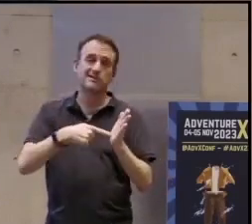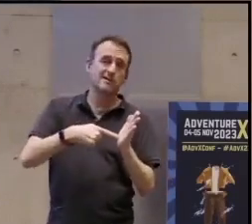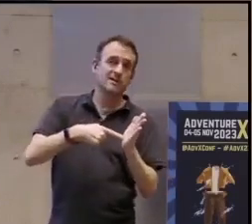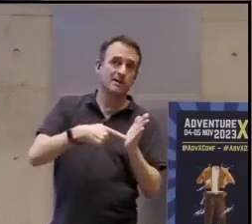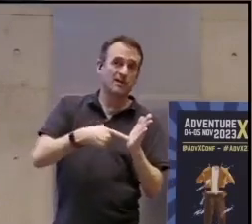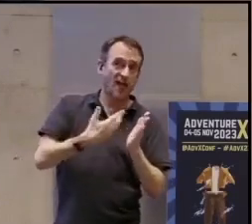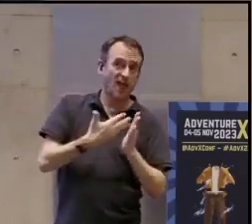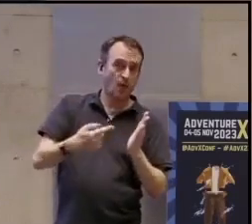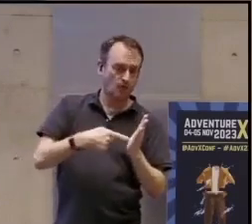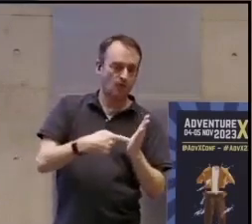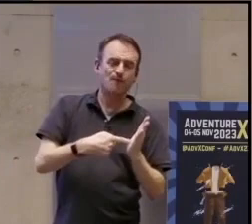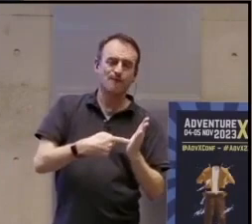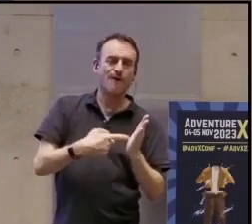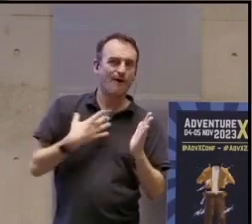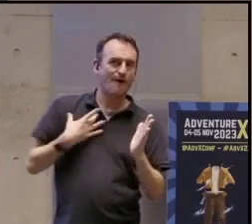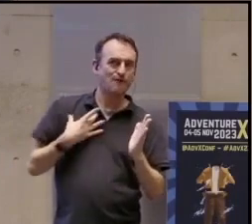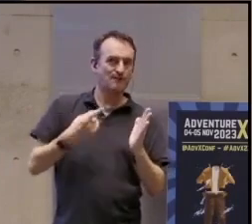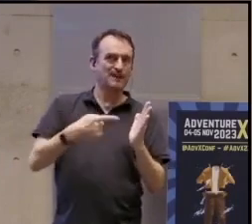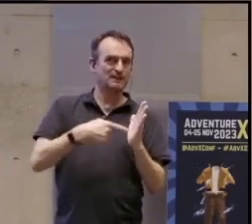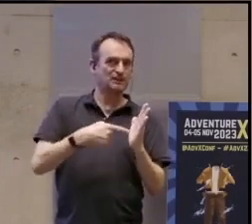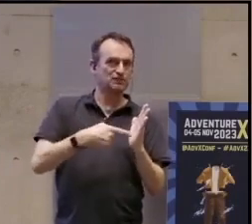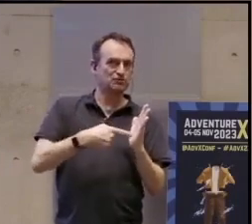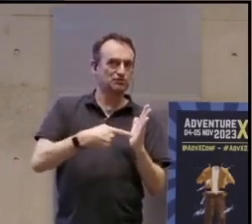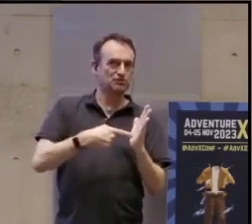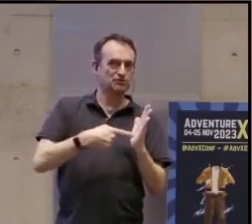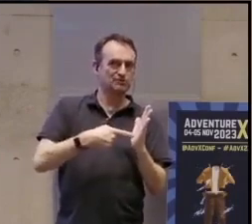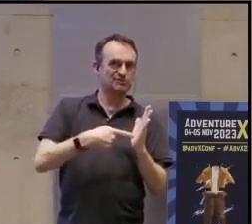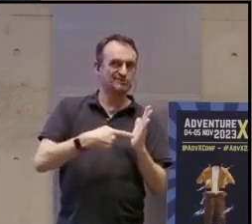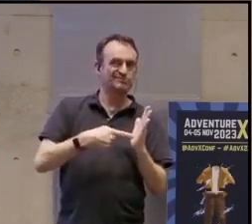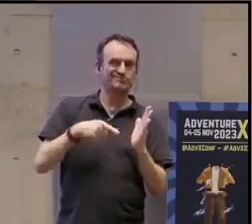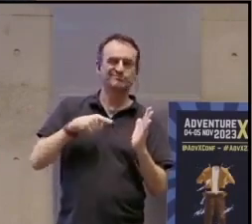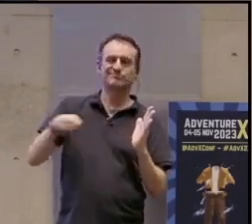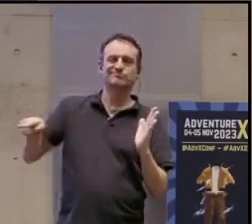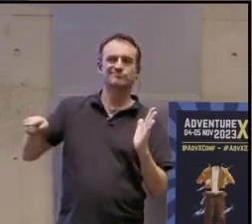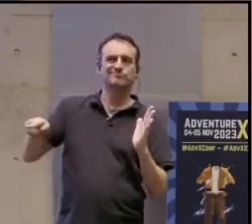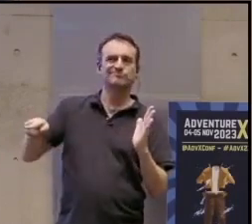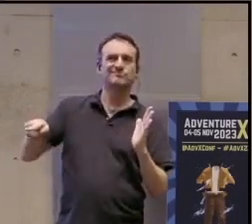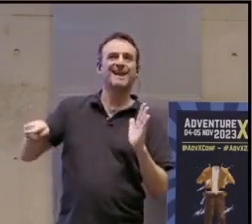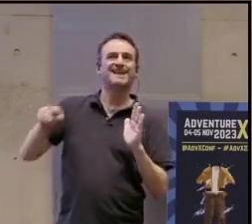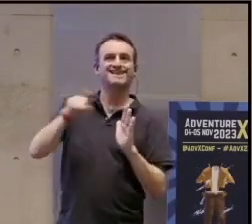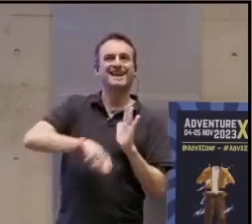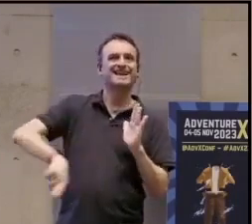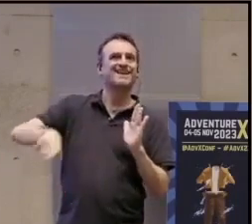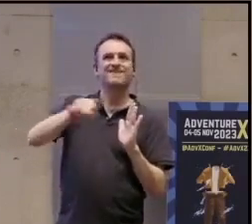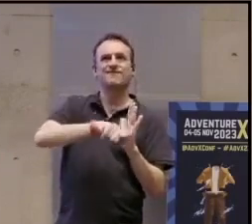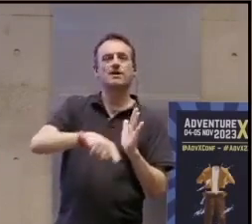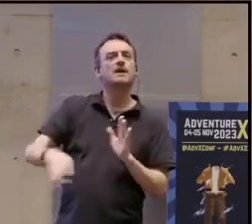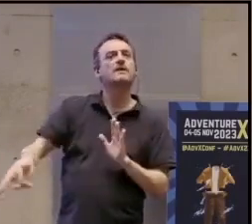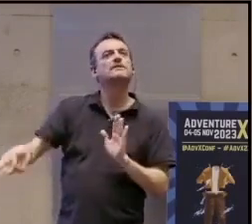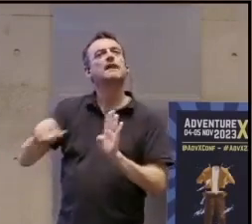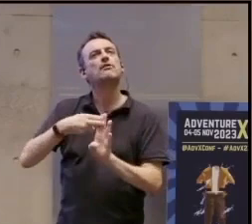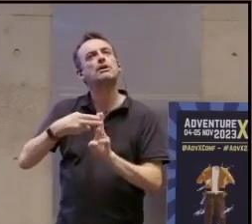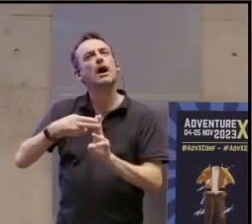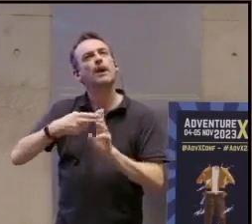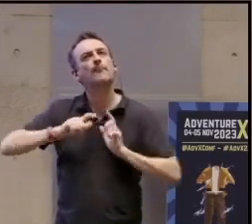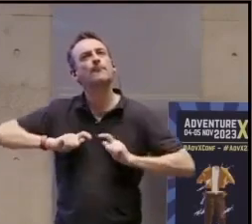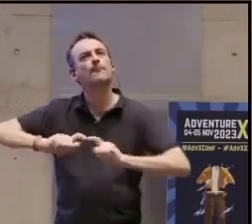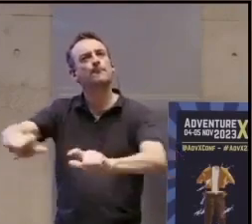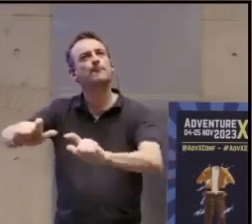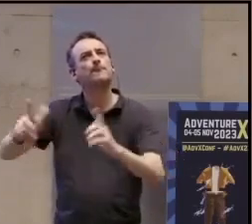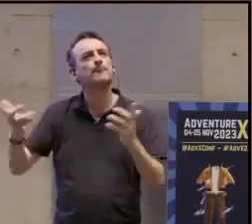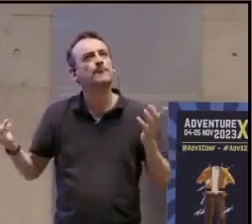lot of the representation out there is negative. It perpetuates stereotypes. In other words,